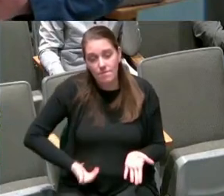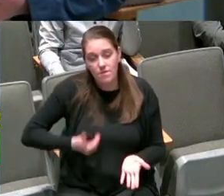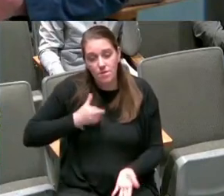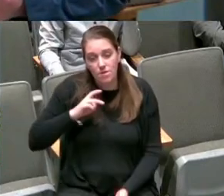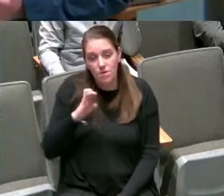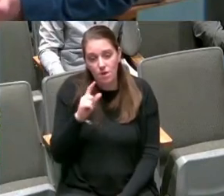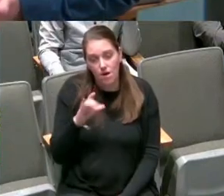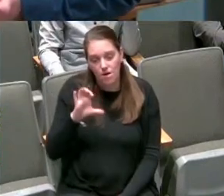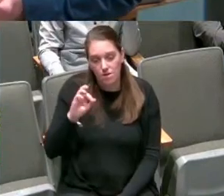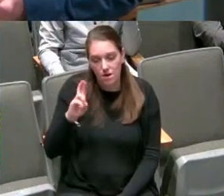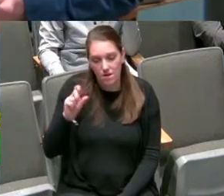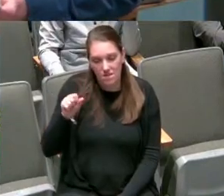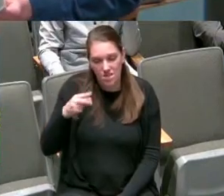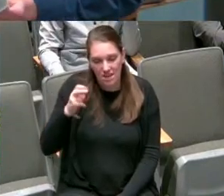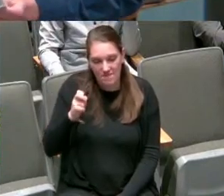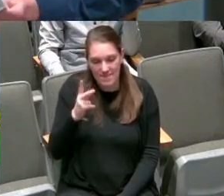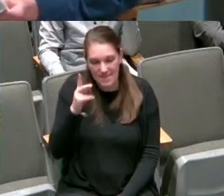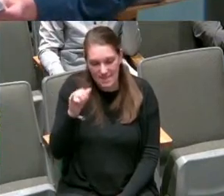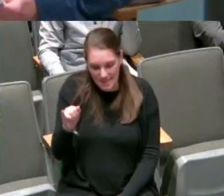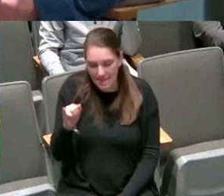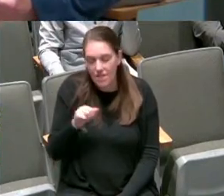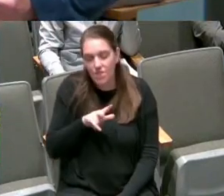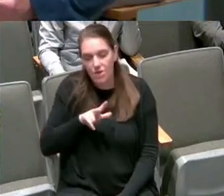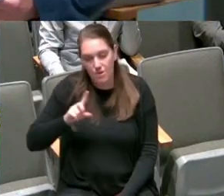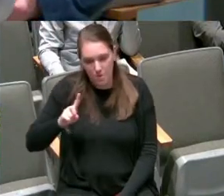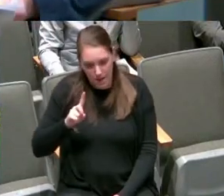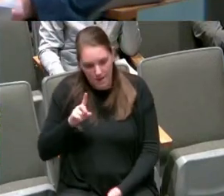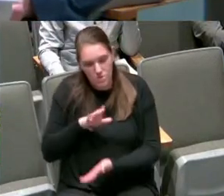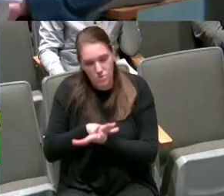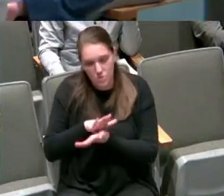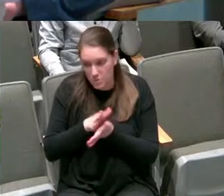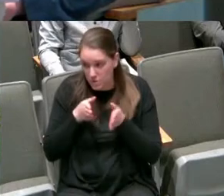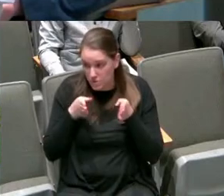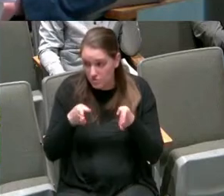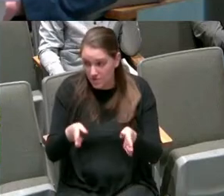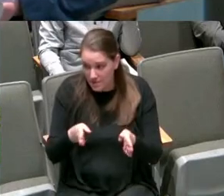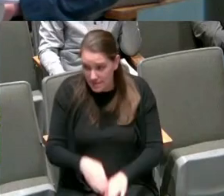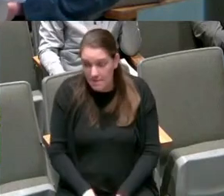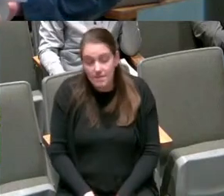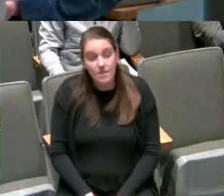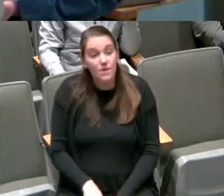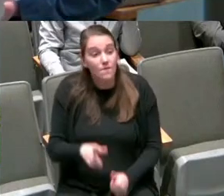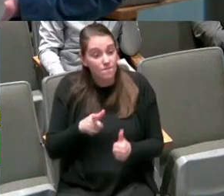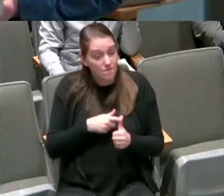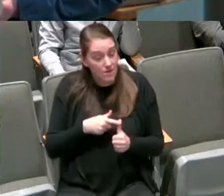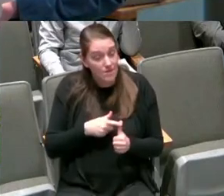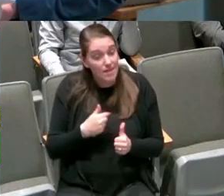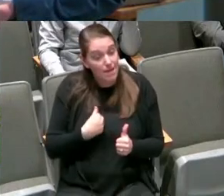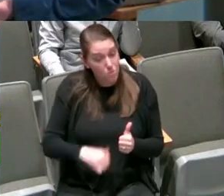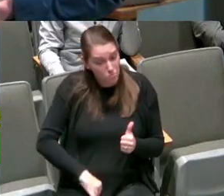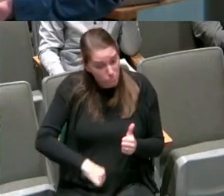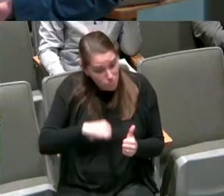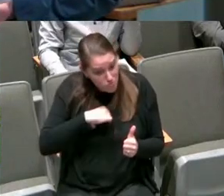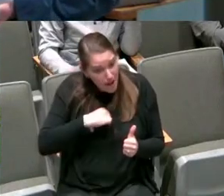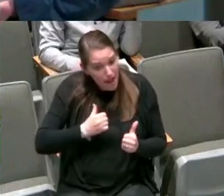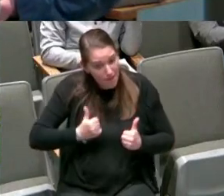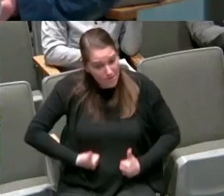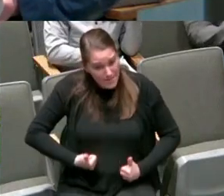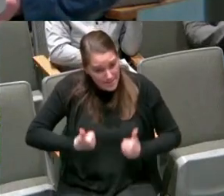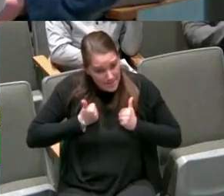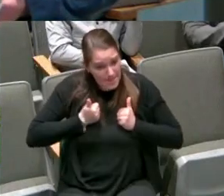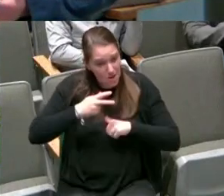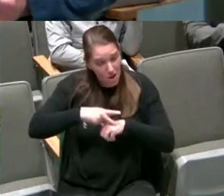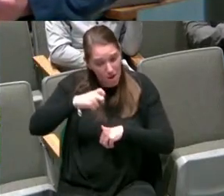kalashevsky 31 School Street and first and foremost I'd like to say I'm a proud citizen of Hopkinton